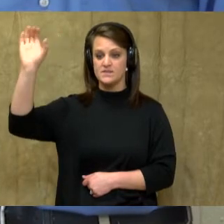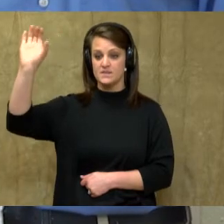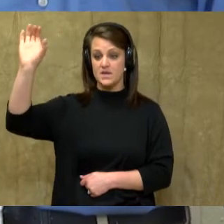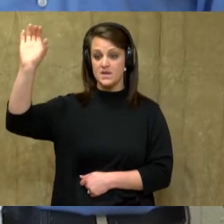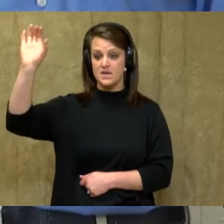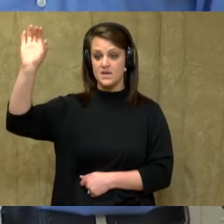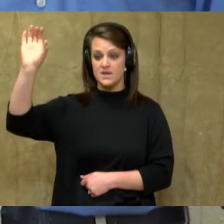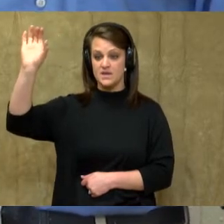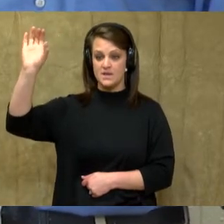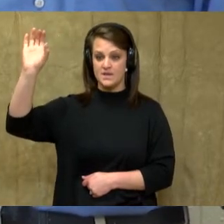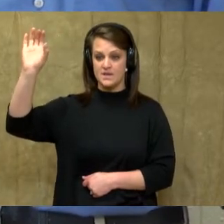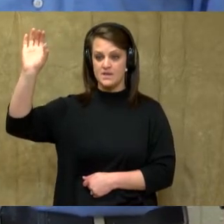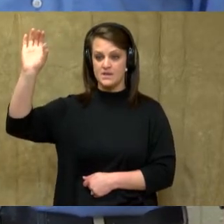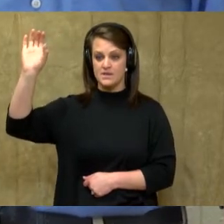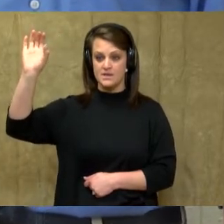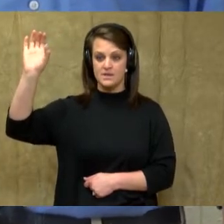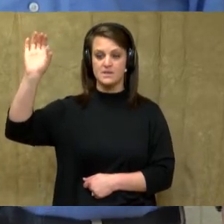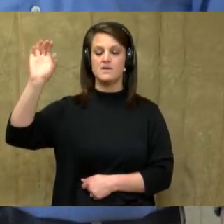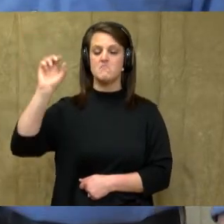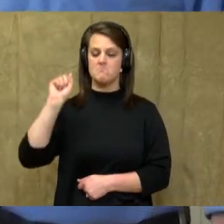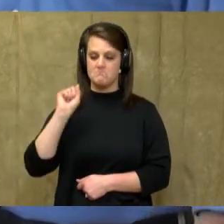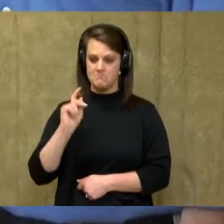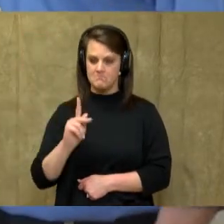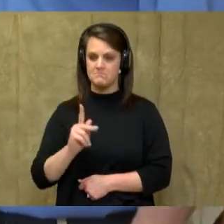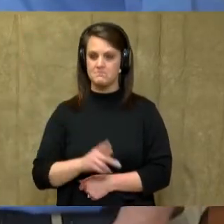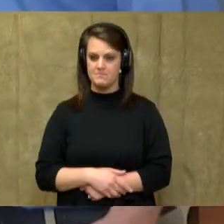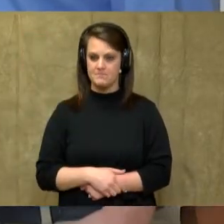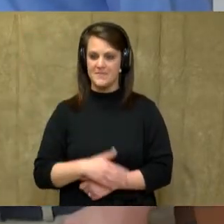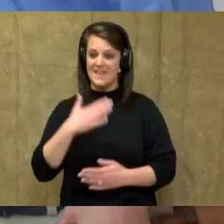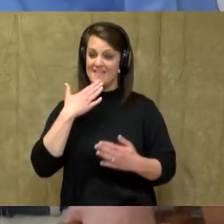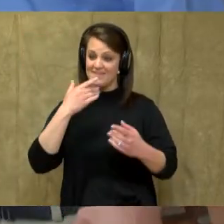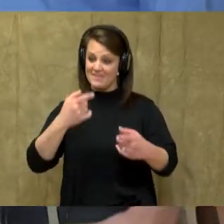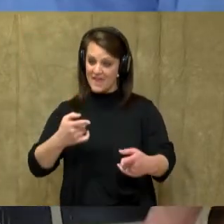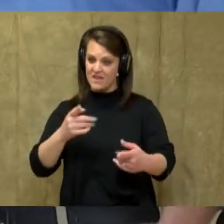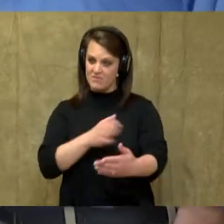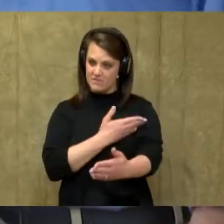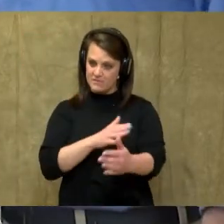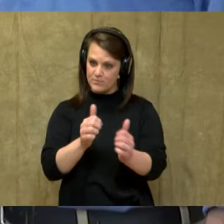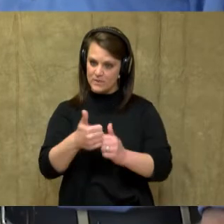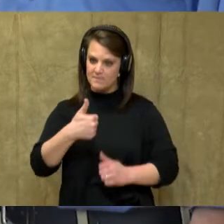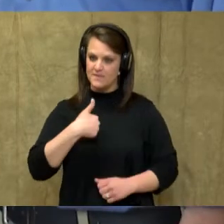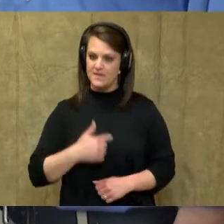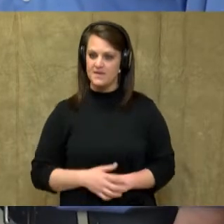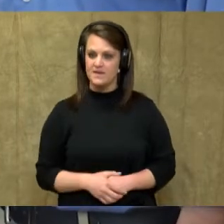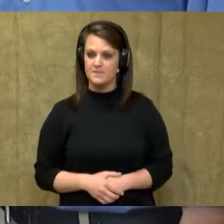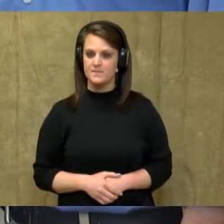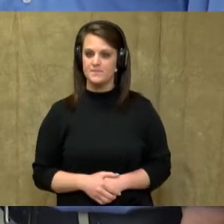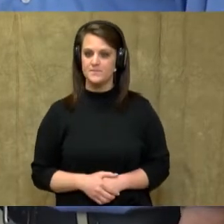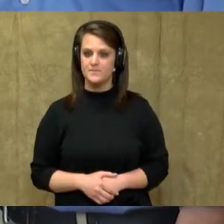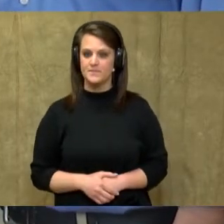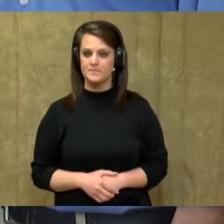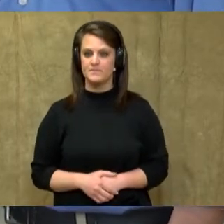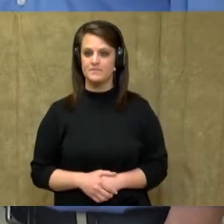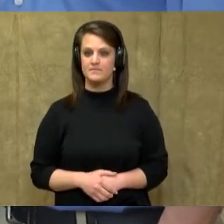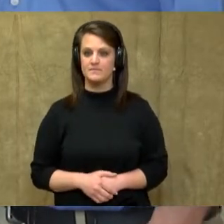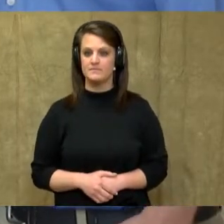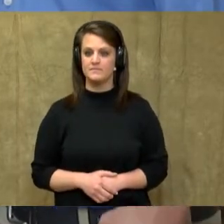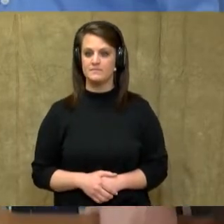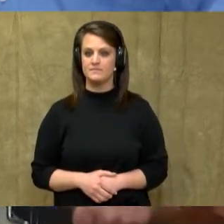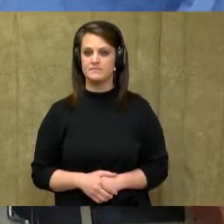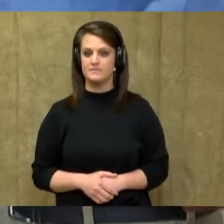B, C. All right. Thank you for doing that with me at home and singing along.